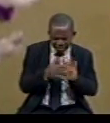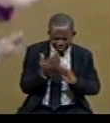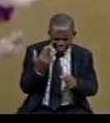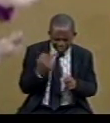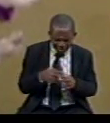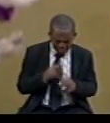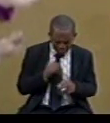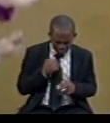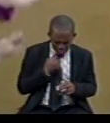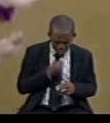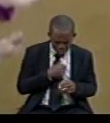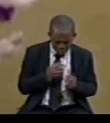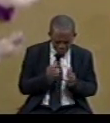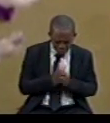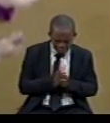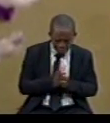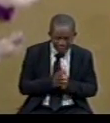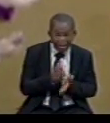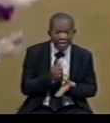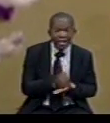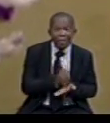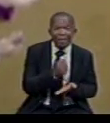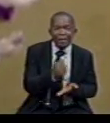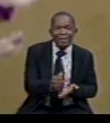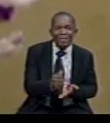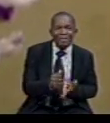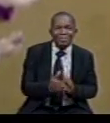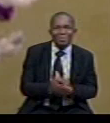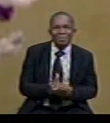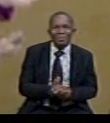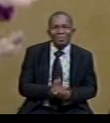Jesus' name we pray.